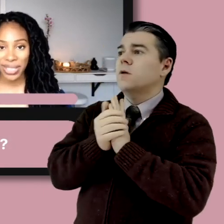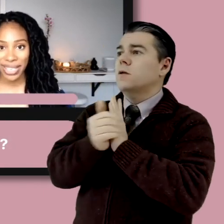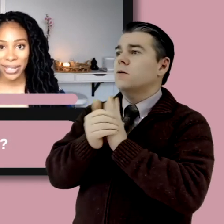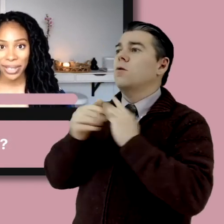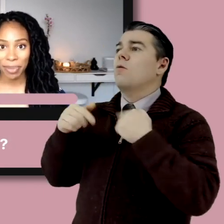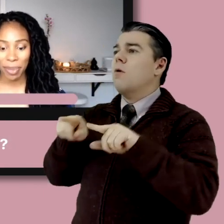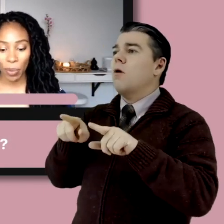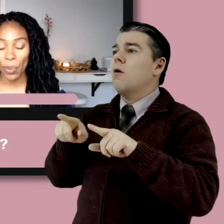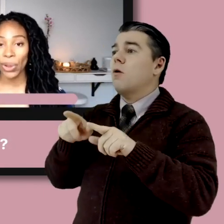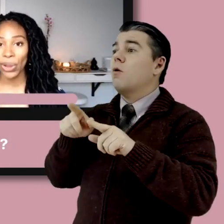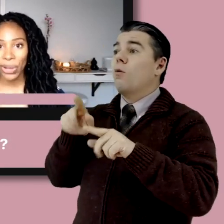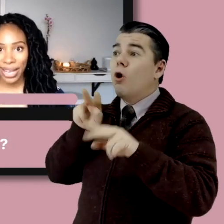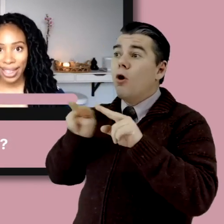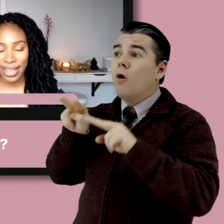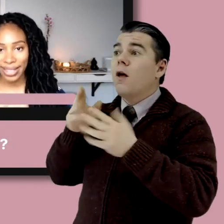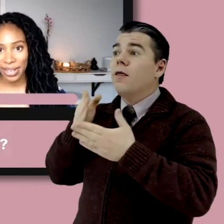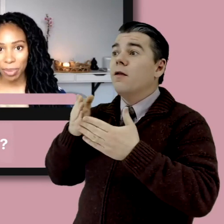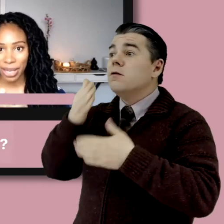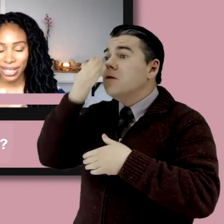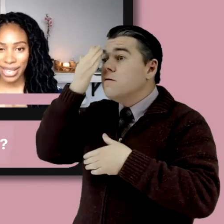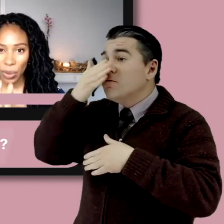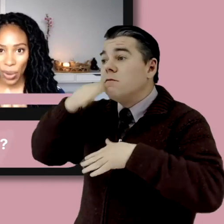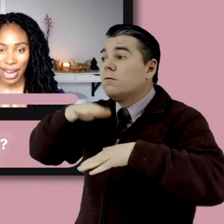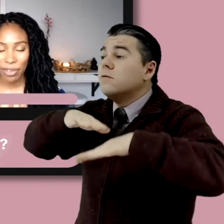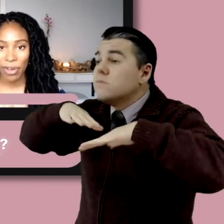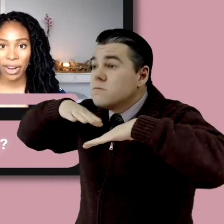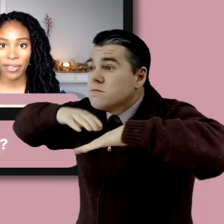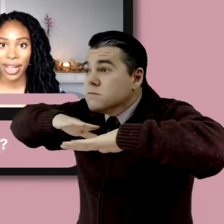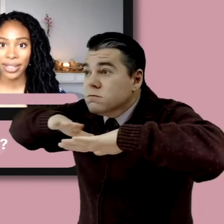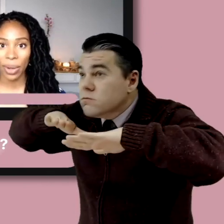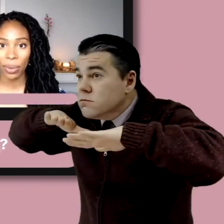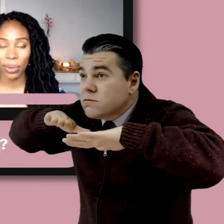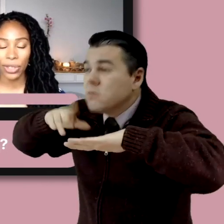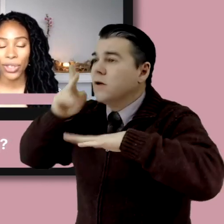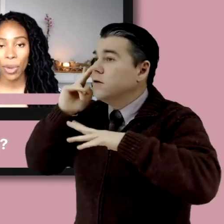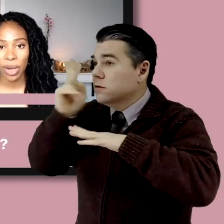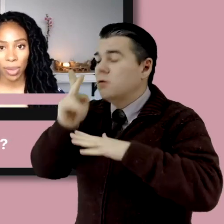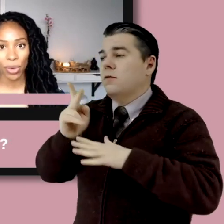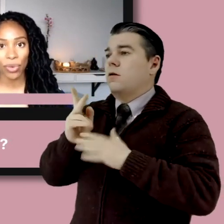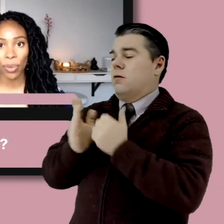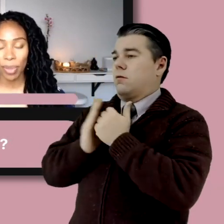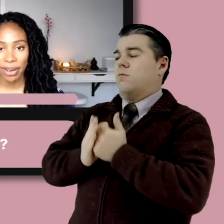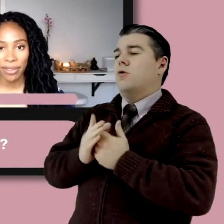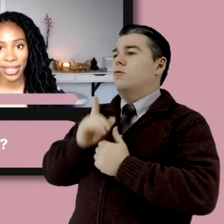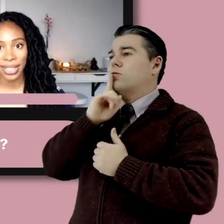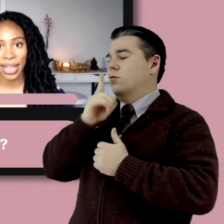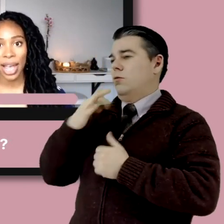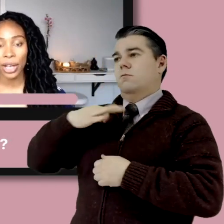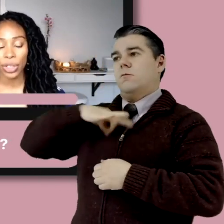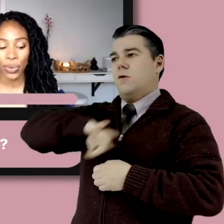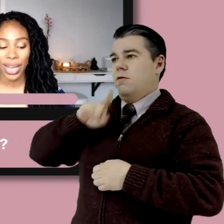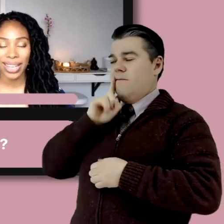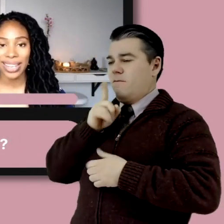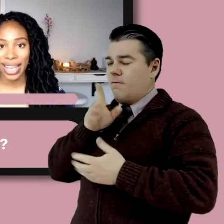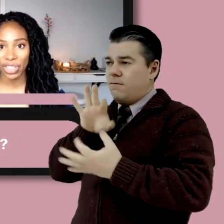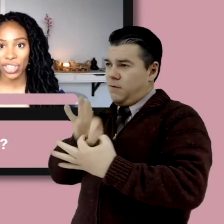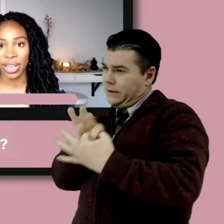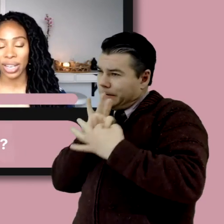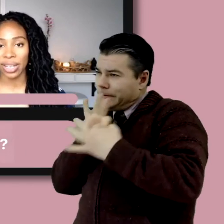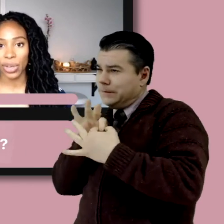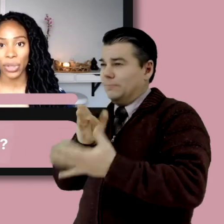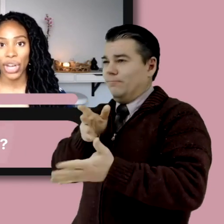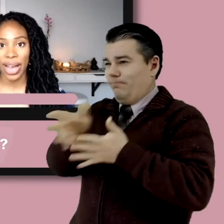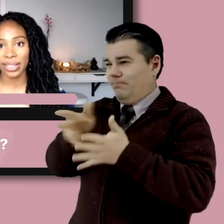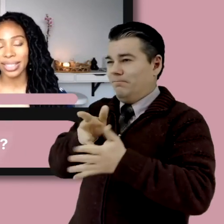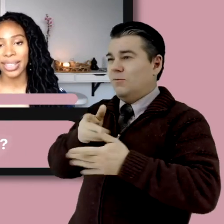visual skills when we're looking at things that are placed like right in front of us. So there's so many beautiful benefits to